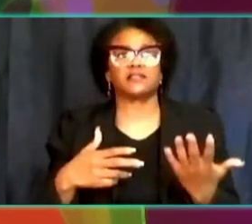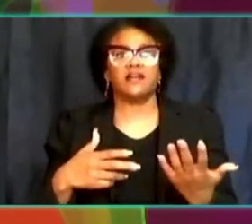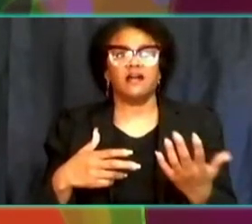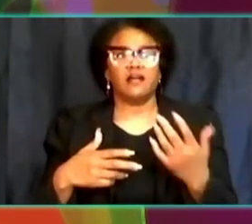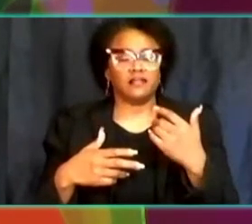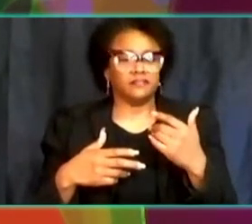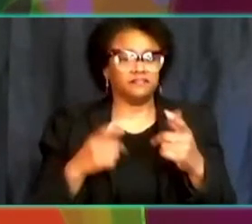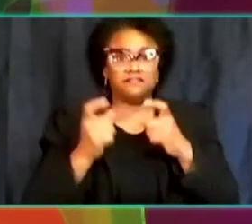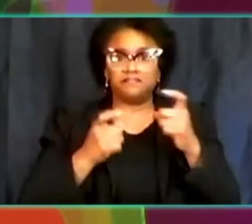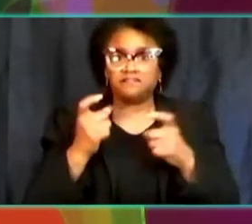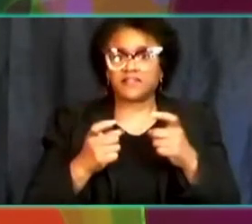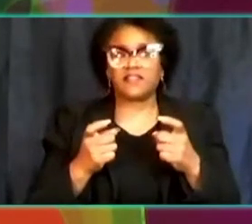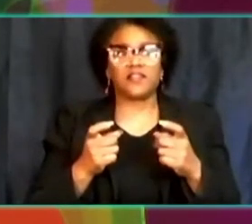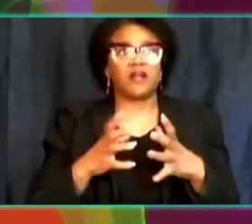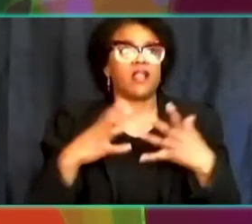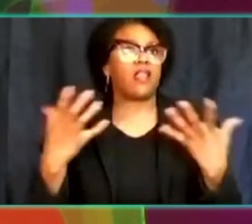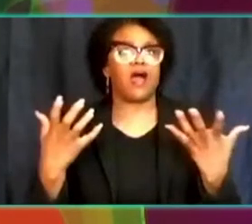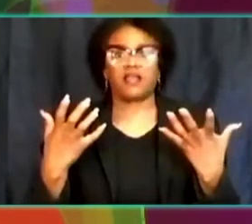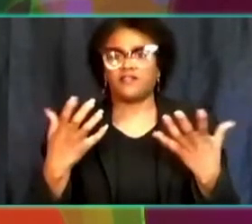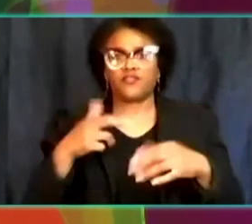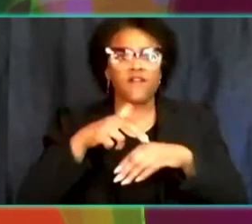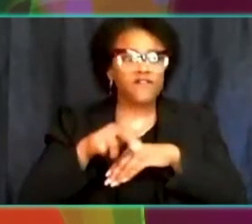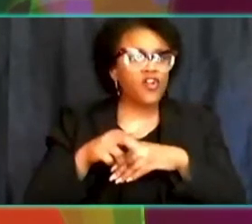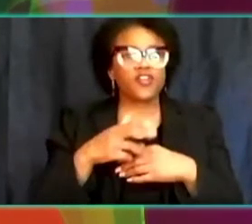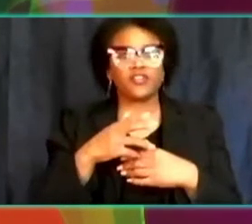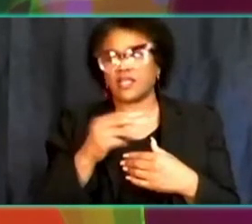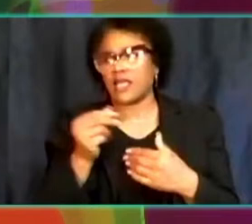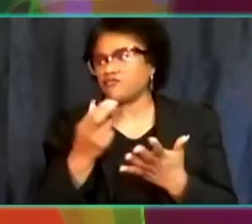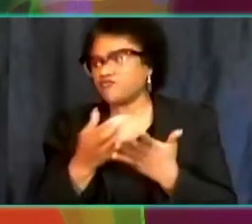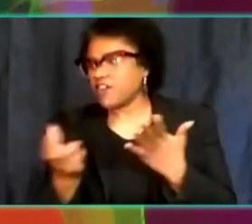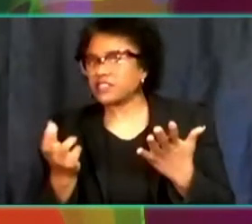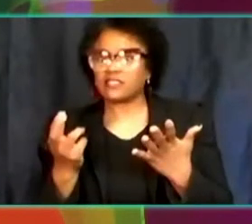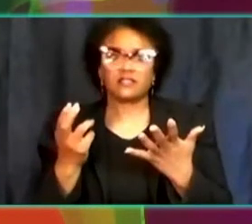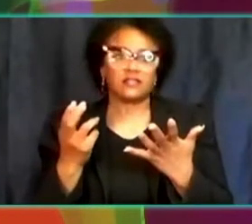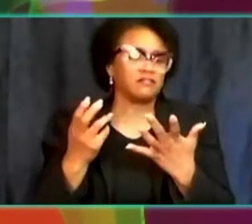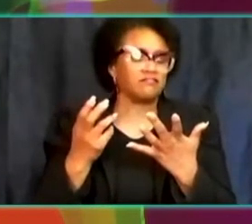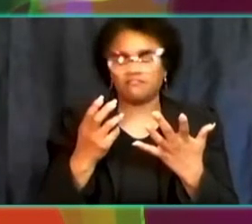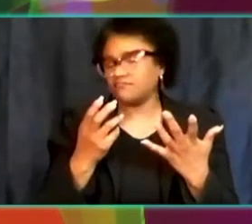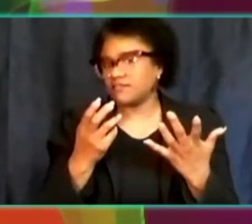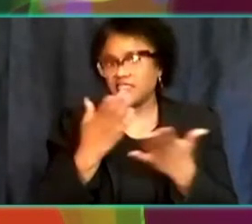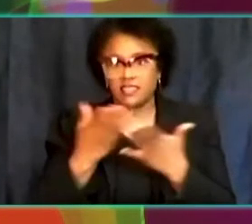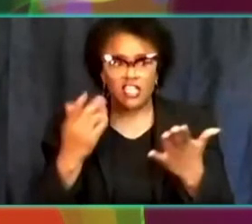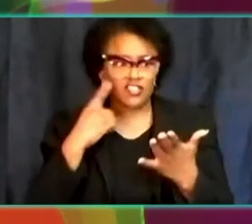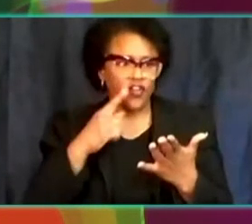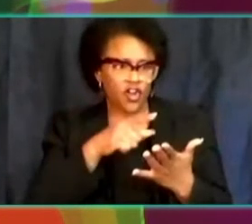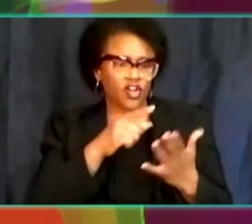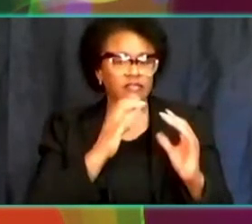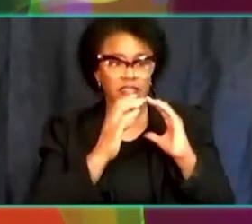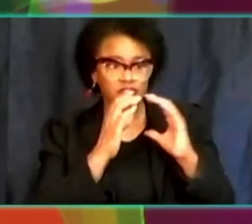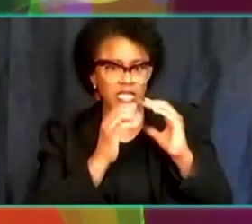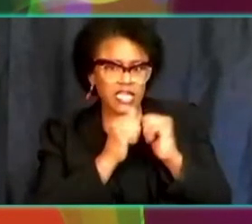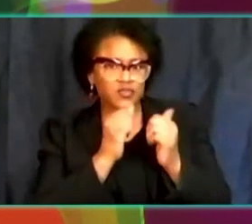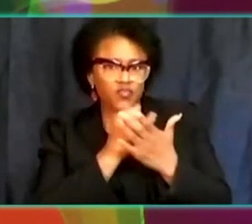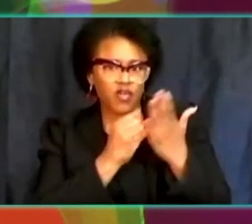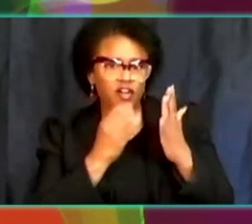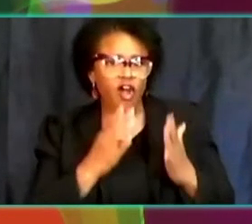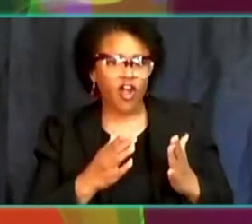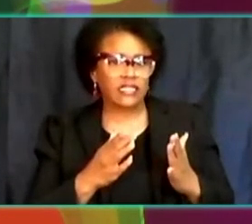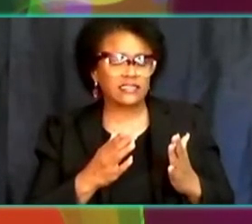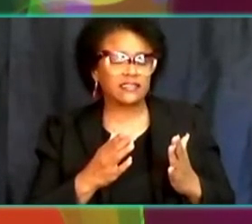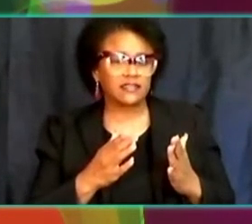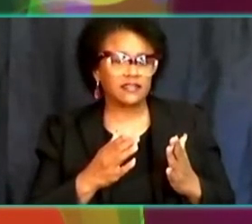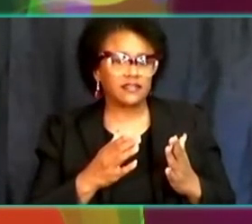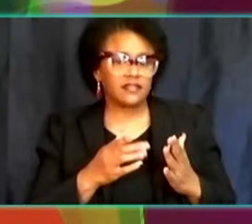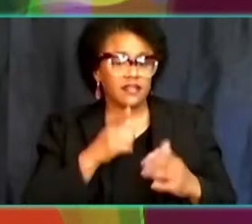her all these images so I can help her with the process and just communication with the artist. You know, the artist